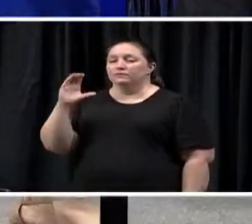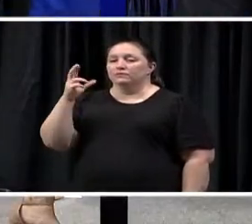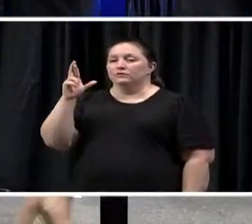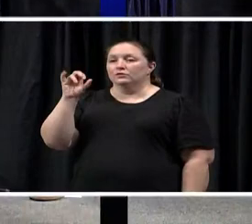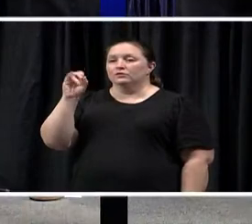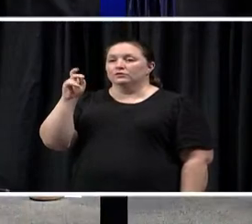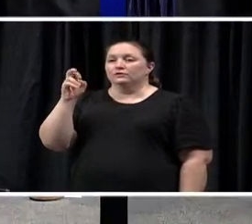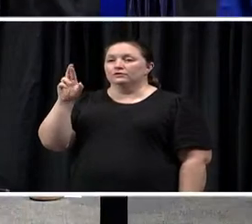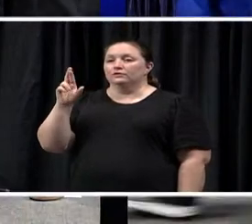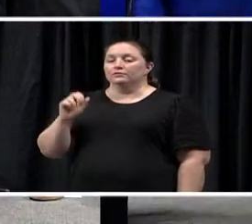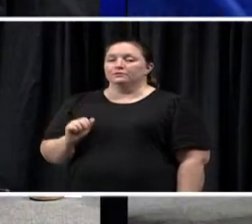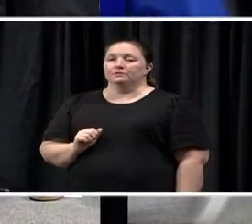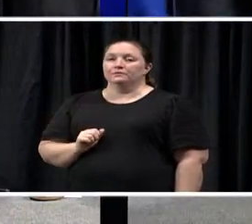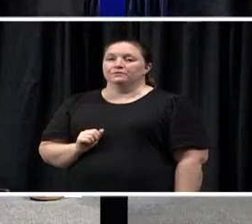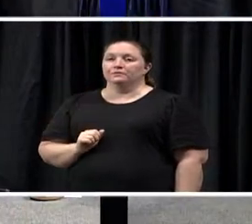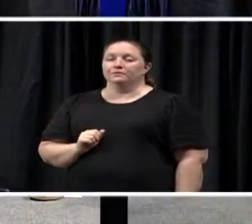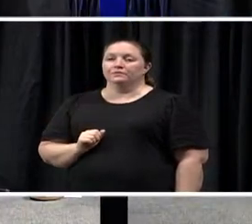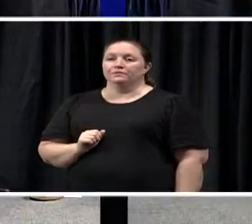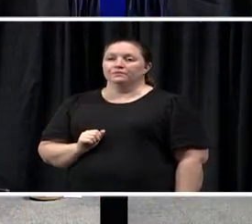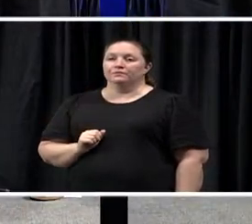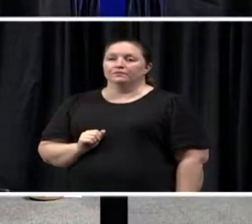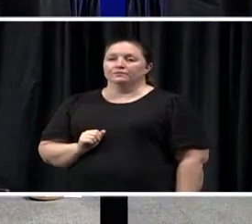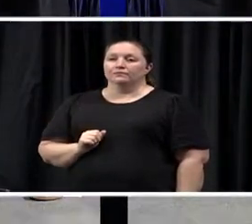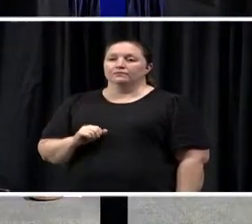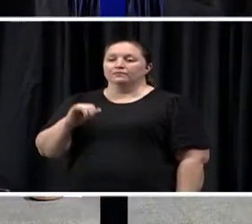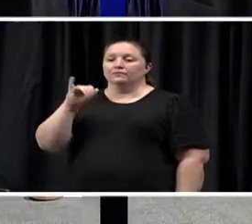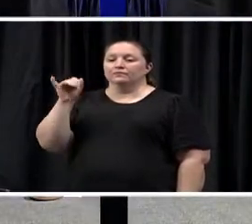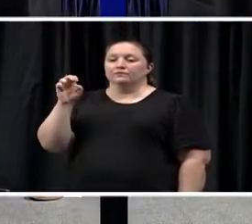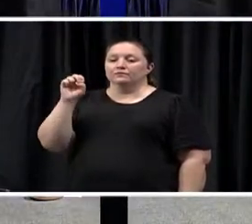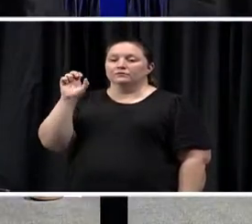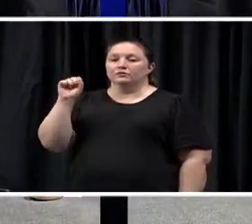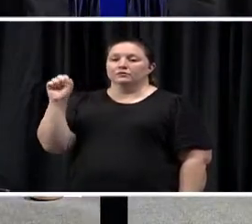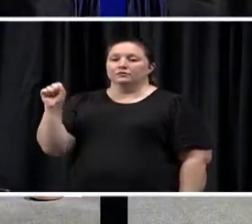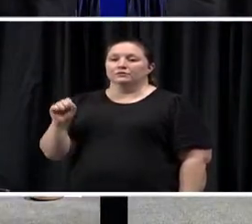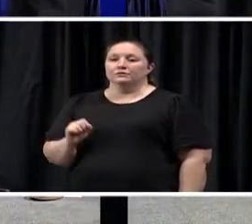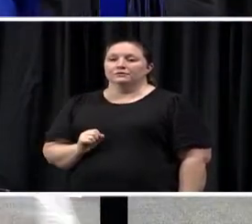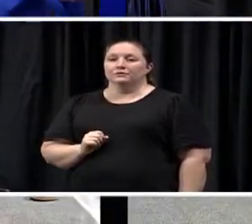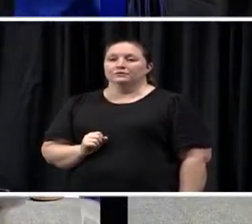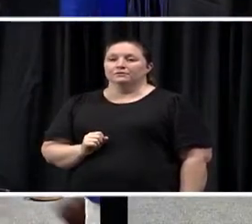Christopher James Cox. Jess Olden